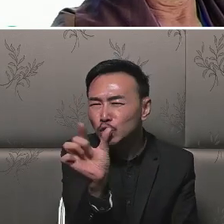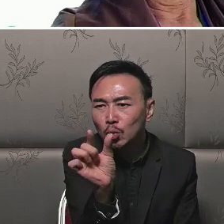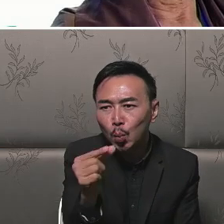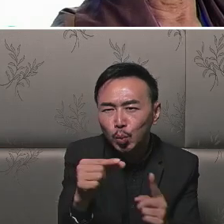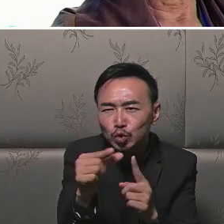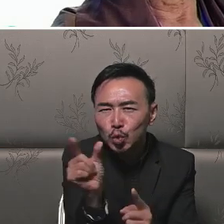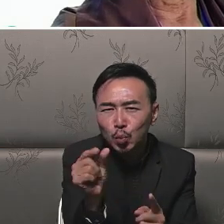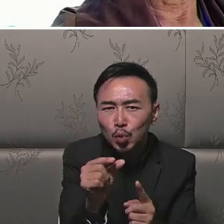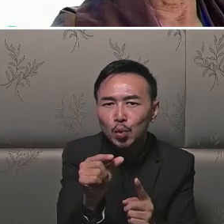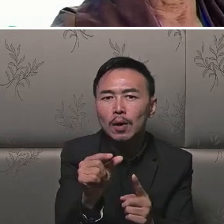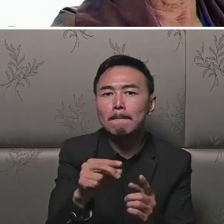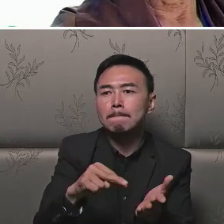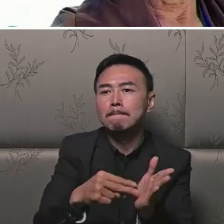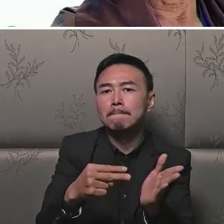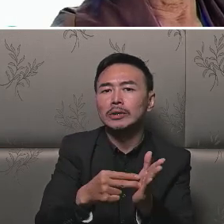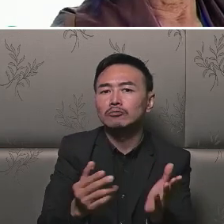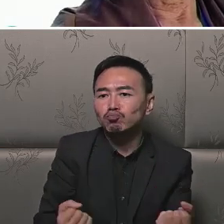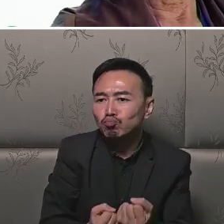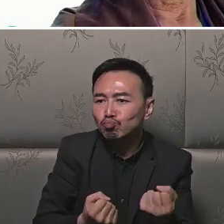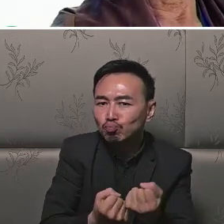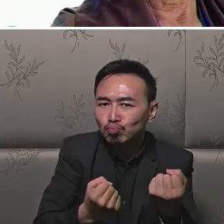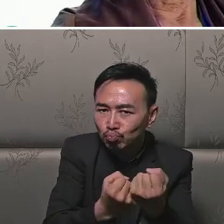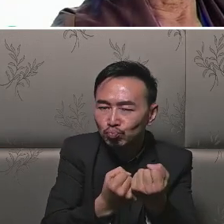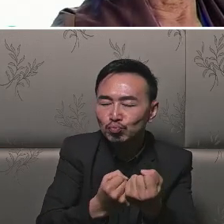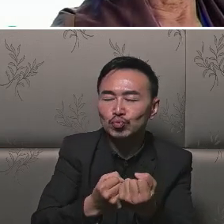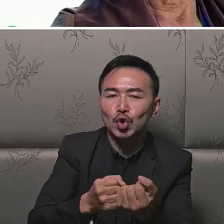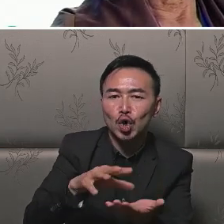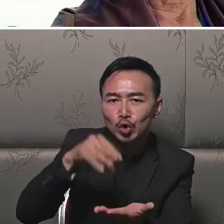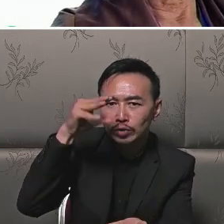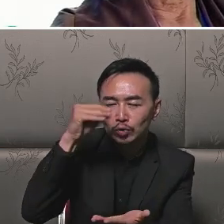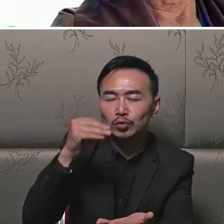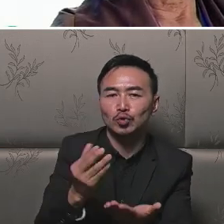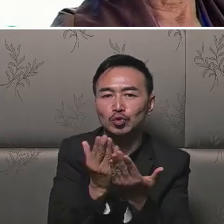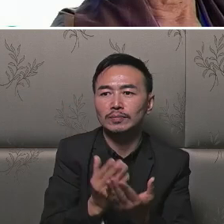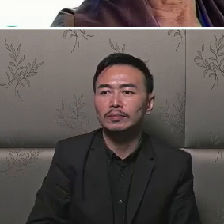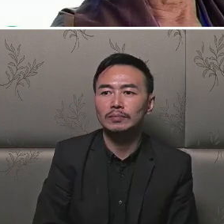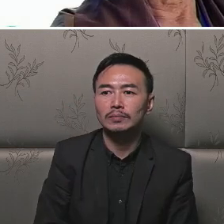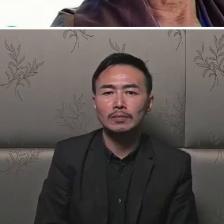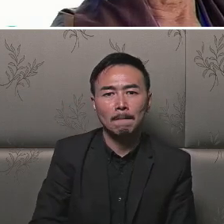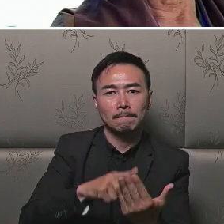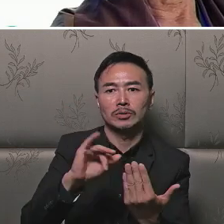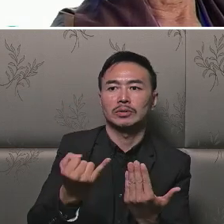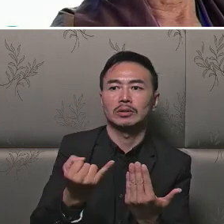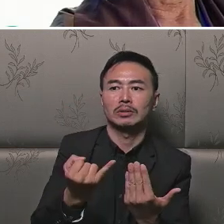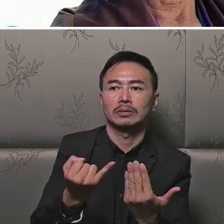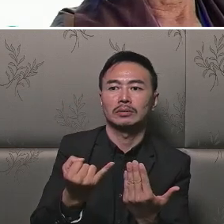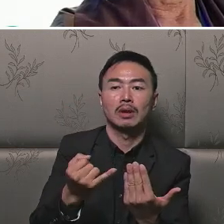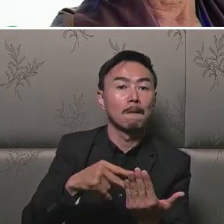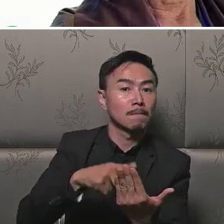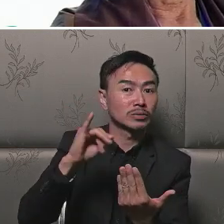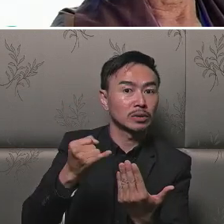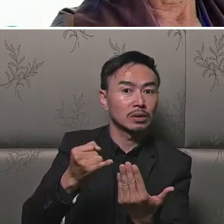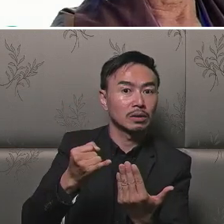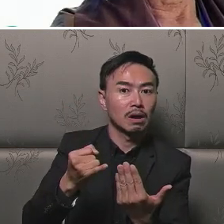education. The school's district of Calnuguan has designed this learning-focused program that aims